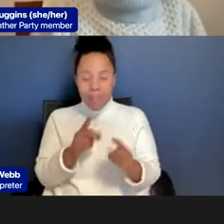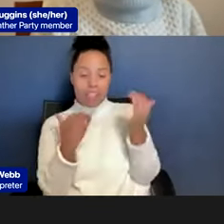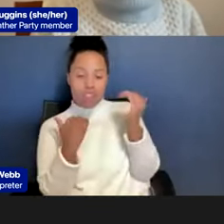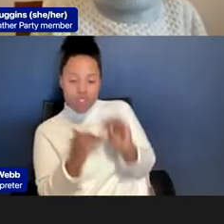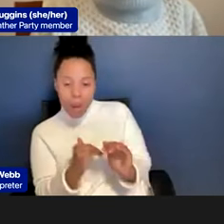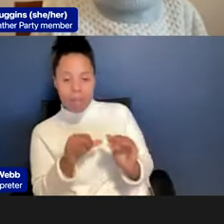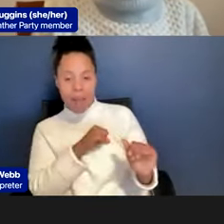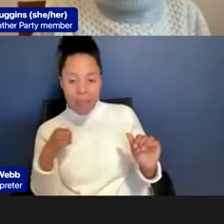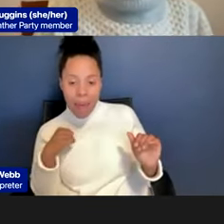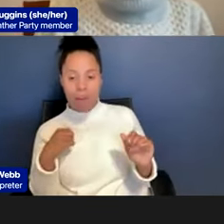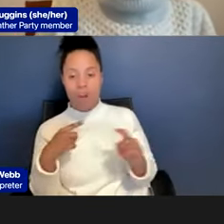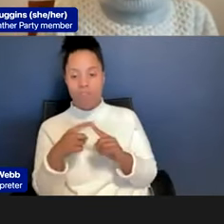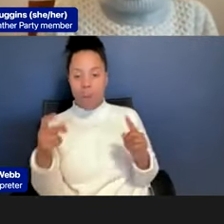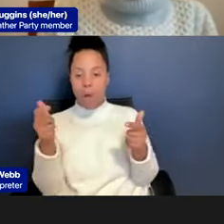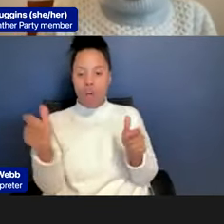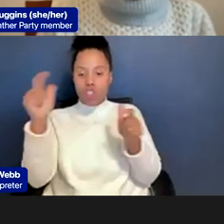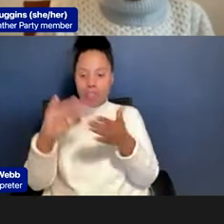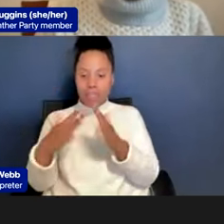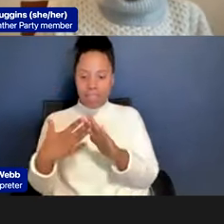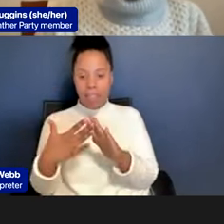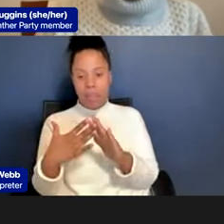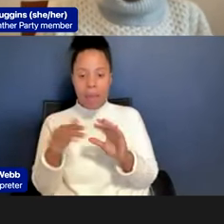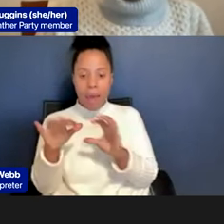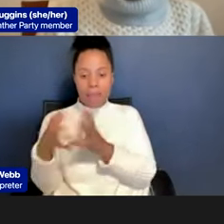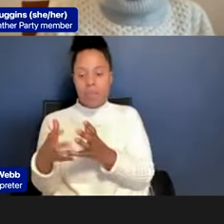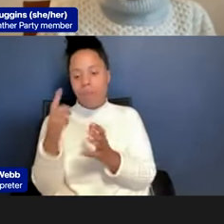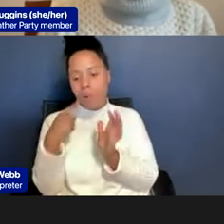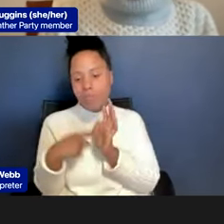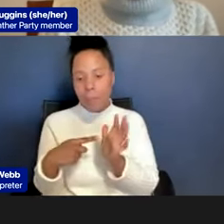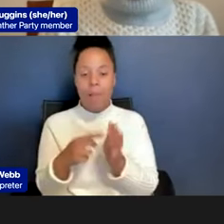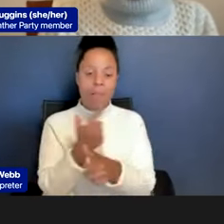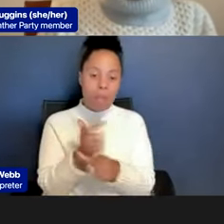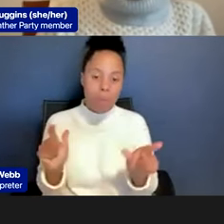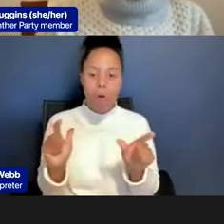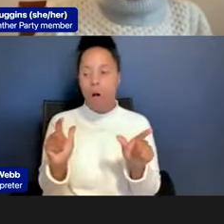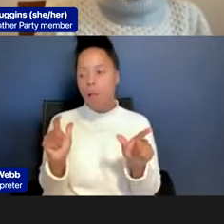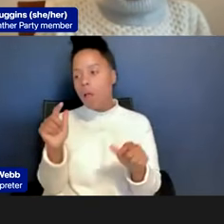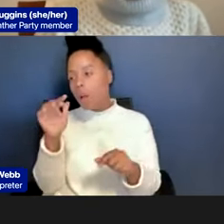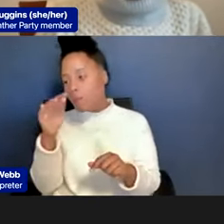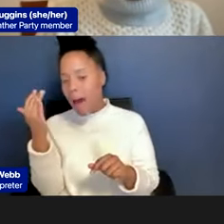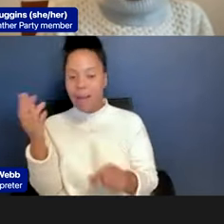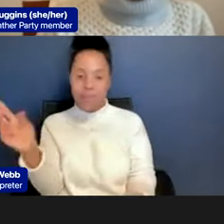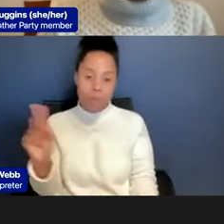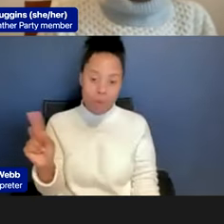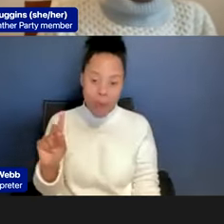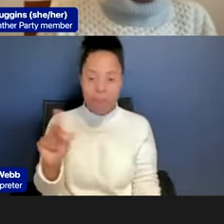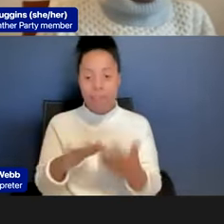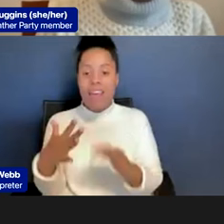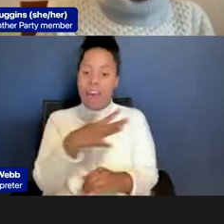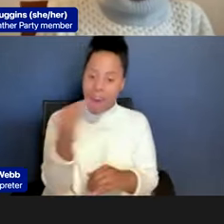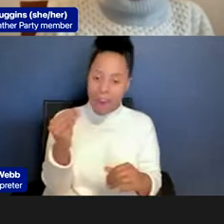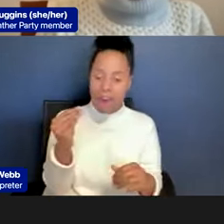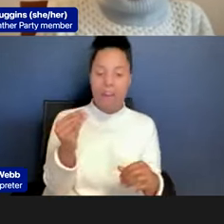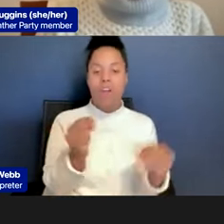a liberal, so-called liberal Black Democratic run city, and a conservative white supremacist